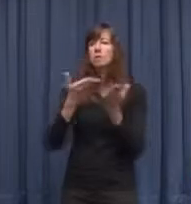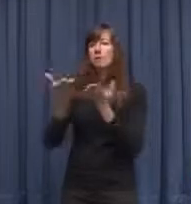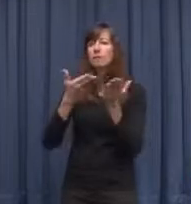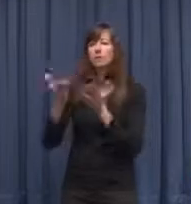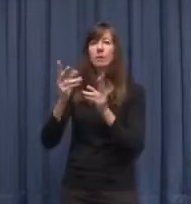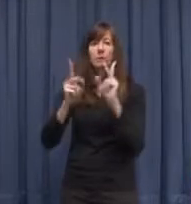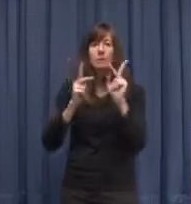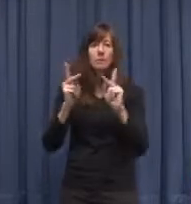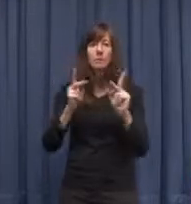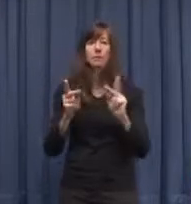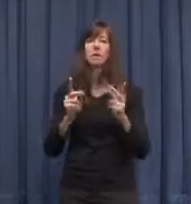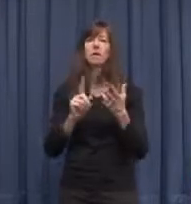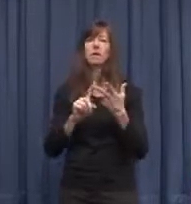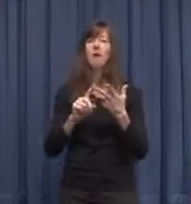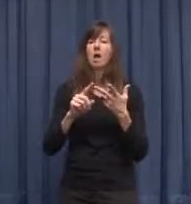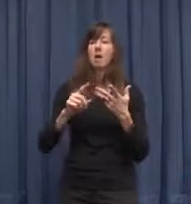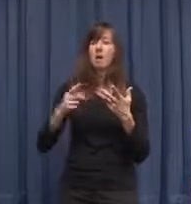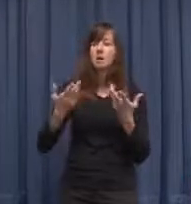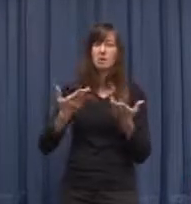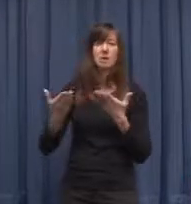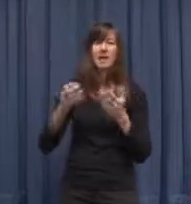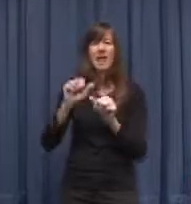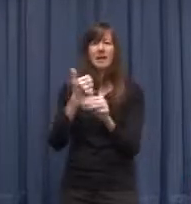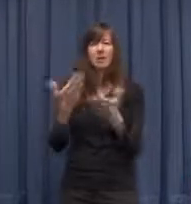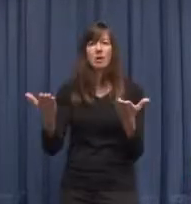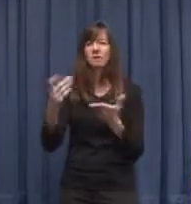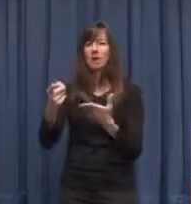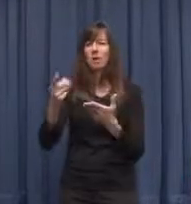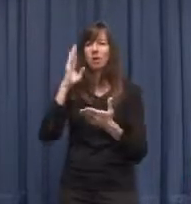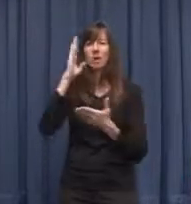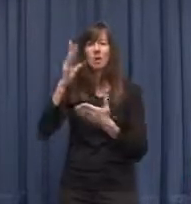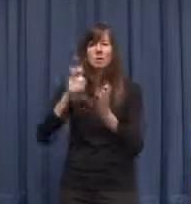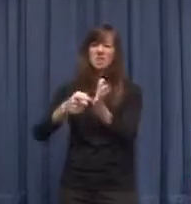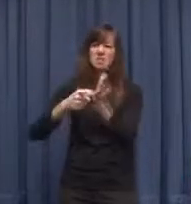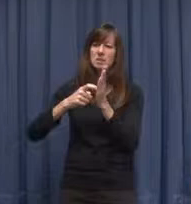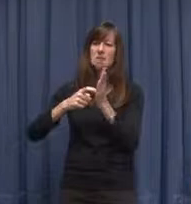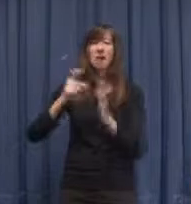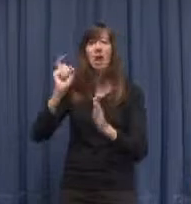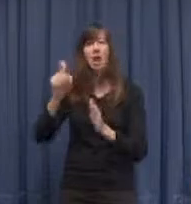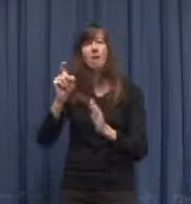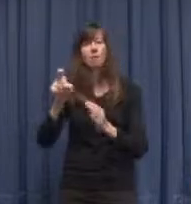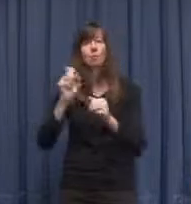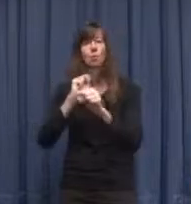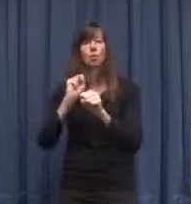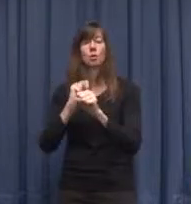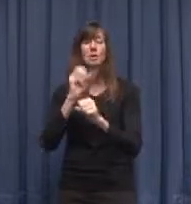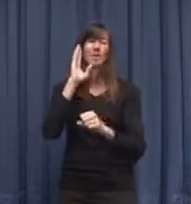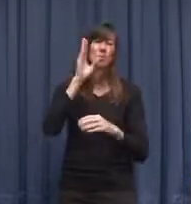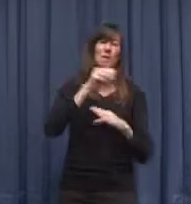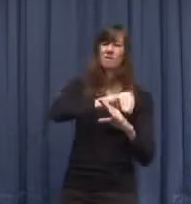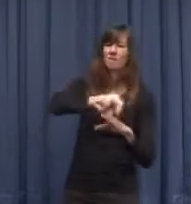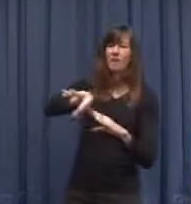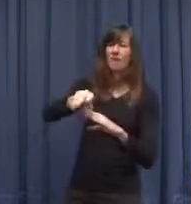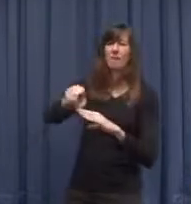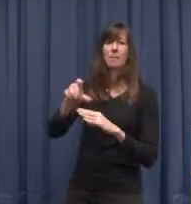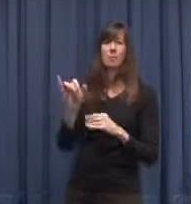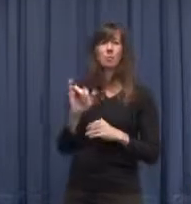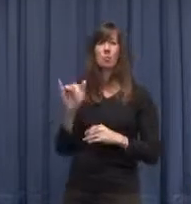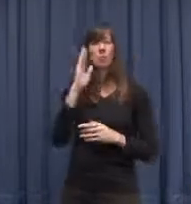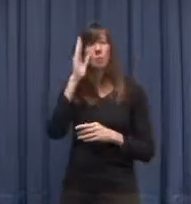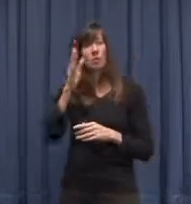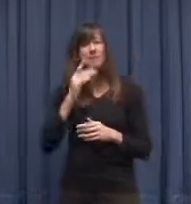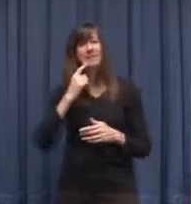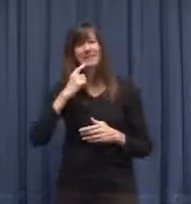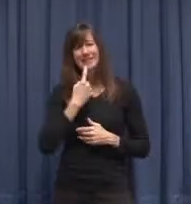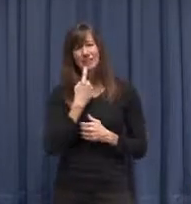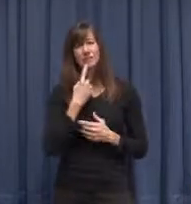working. Any decisions we make will affect them and potentially in a very serious way. So